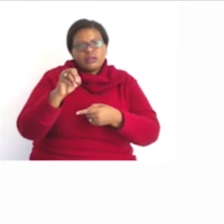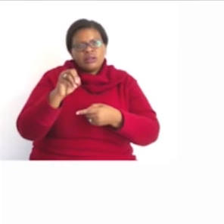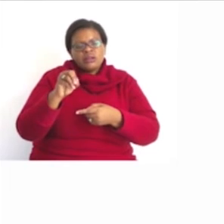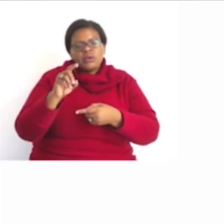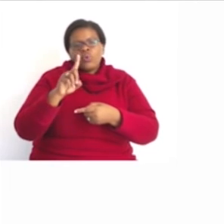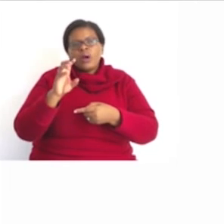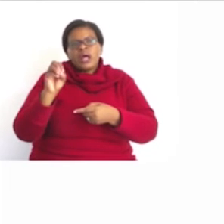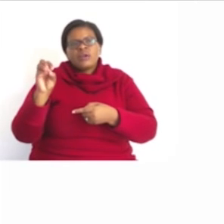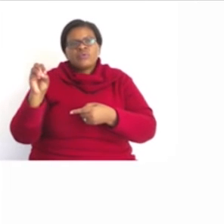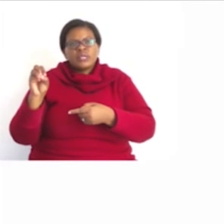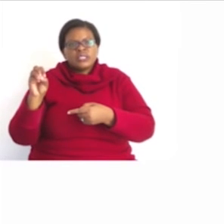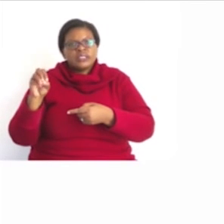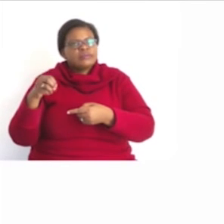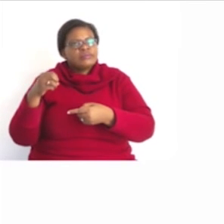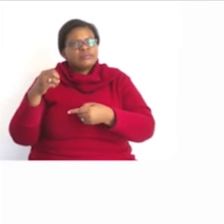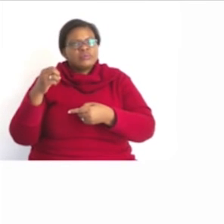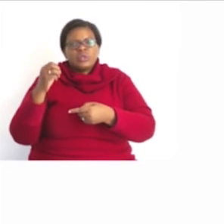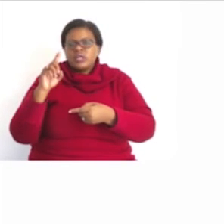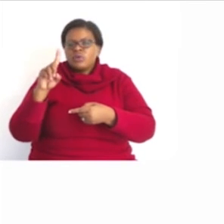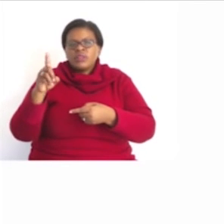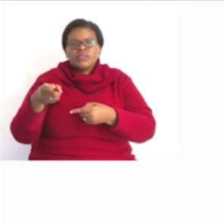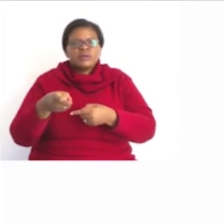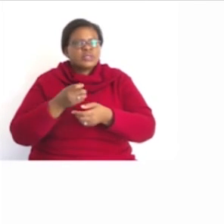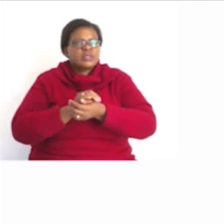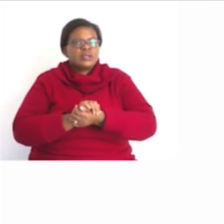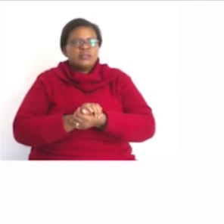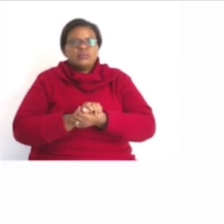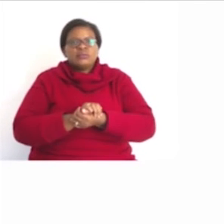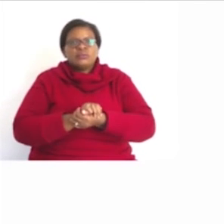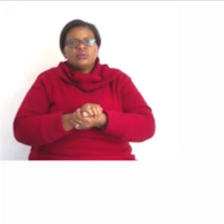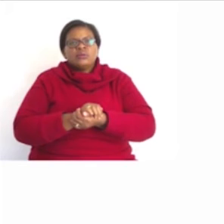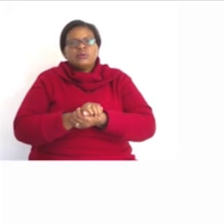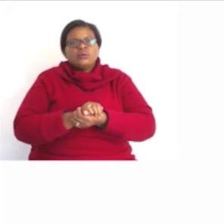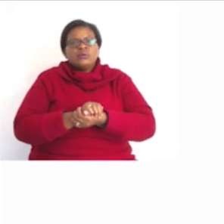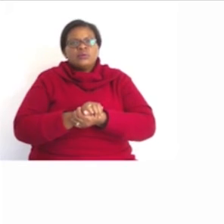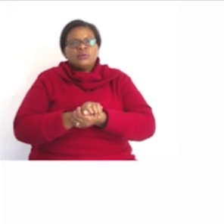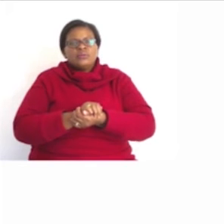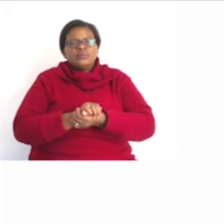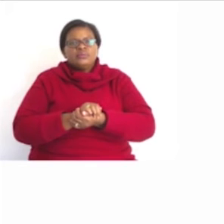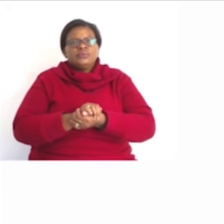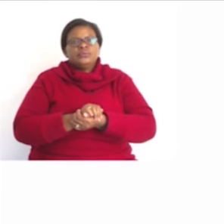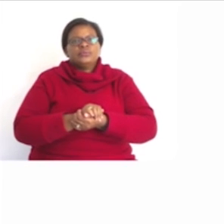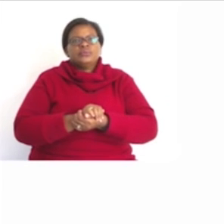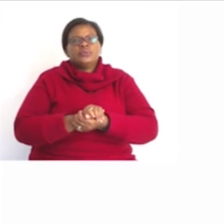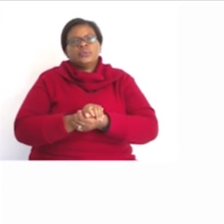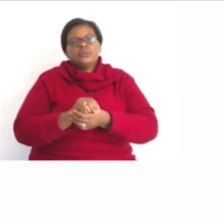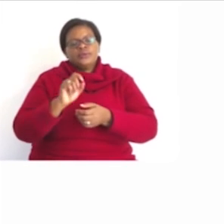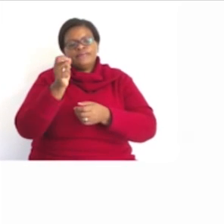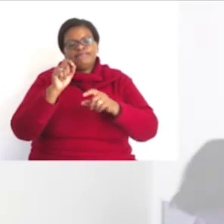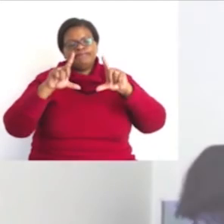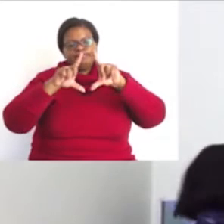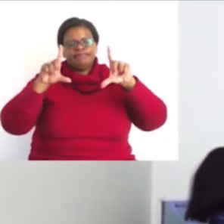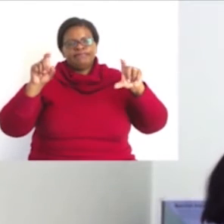or 100 or 1,000. Boys and girls, let's get on board with